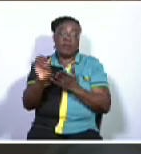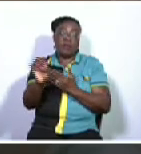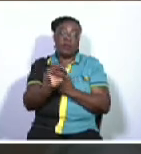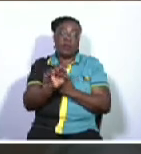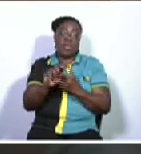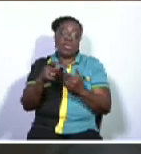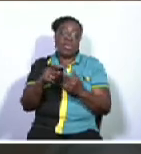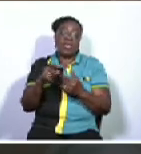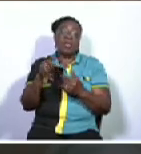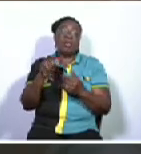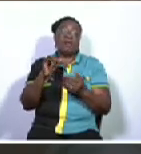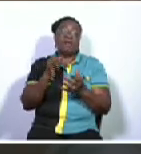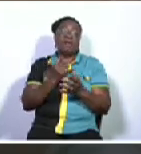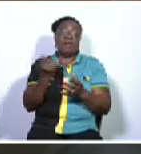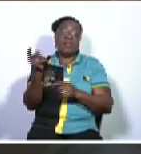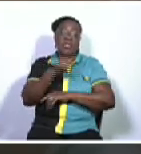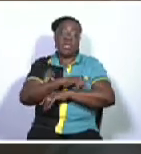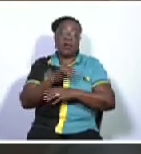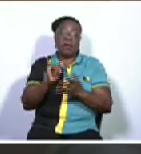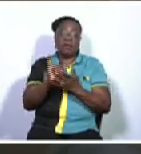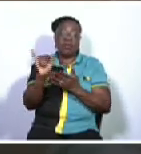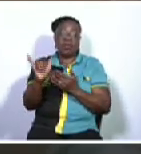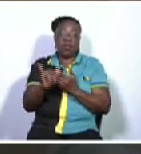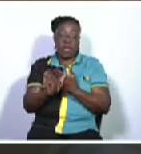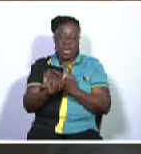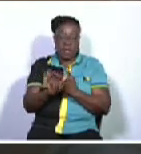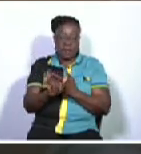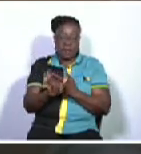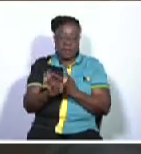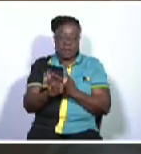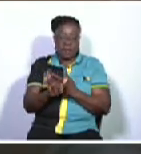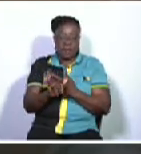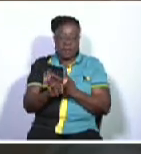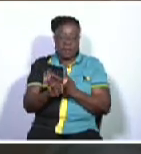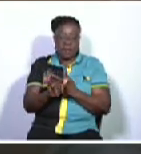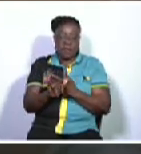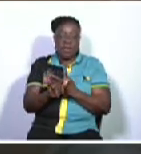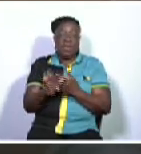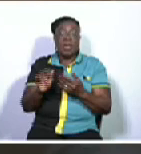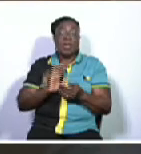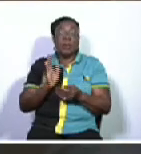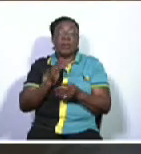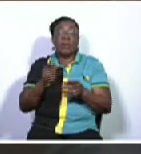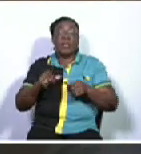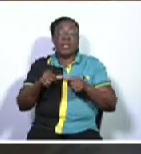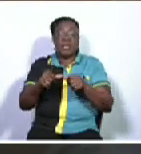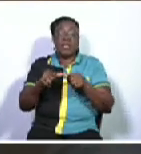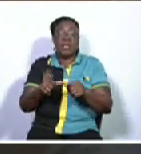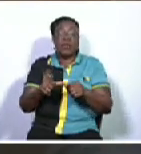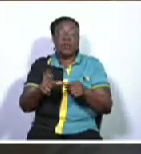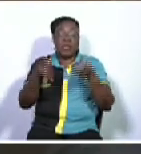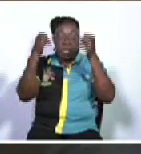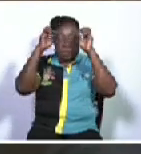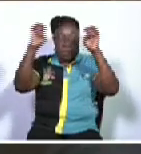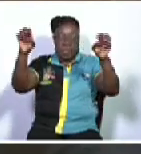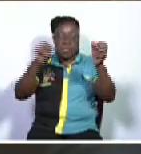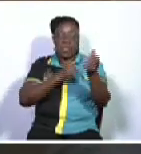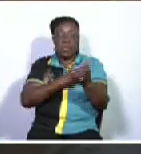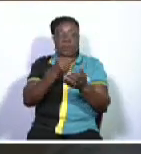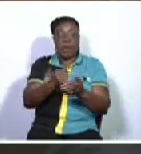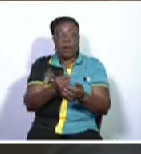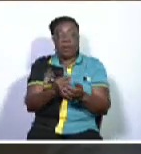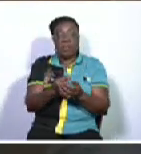of July 2020. And D, affirms the continuance in effect of the emergency powers